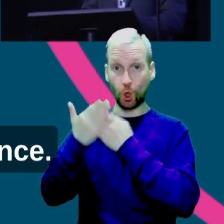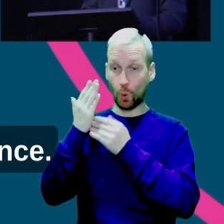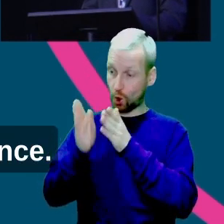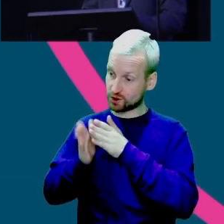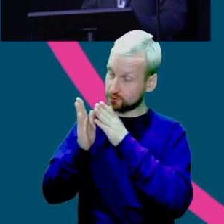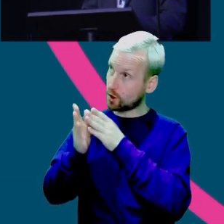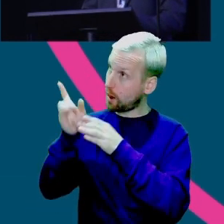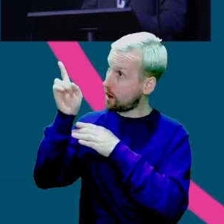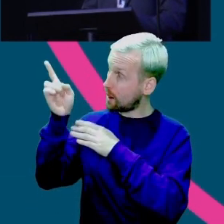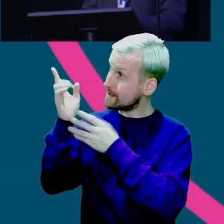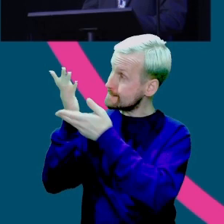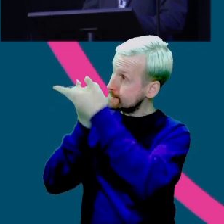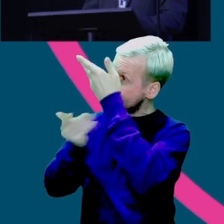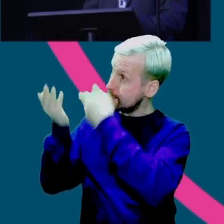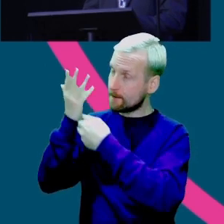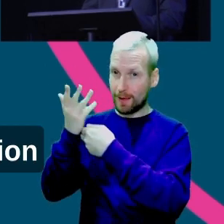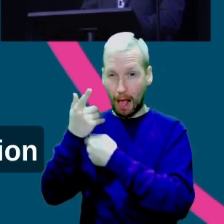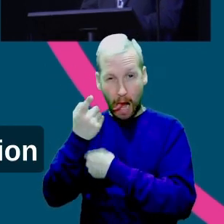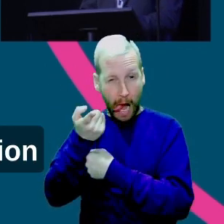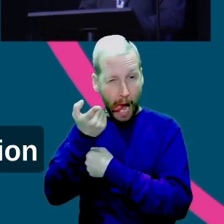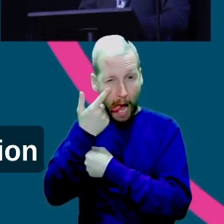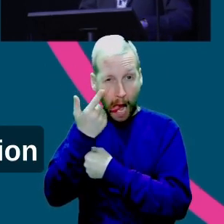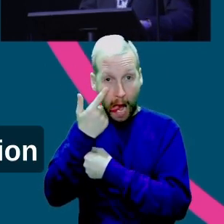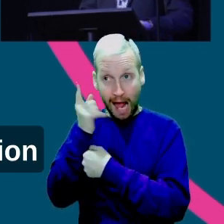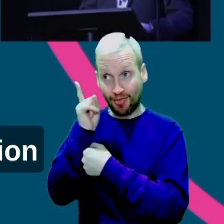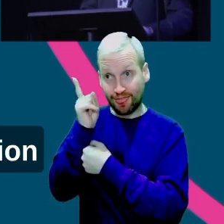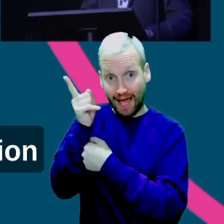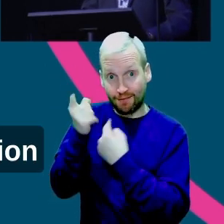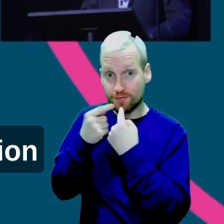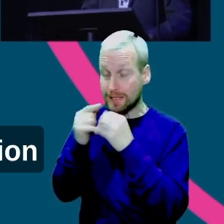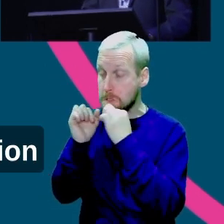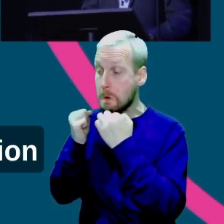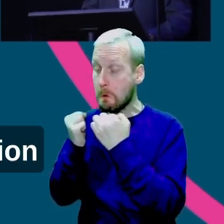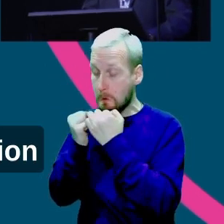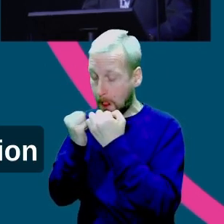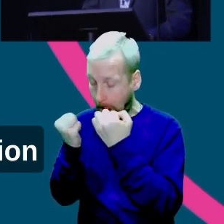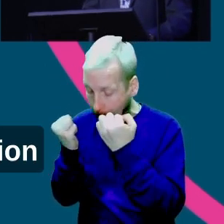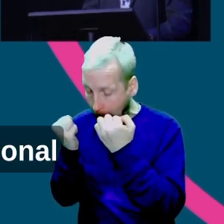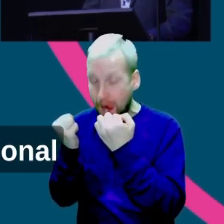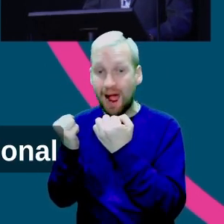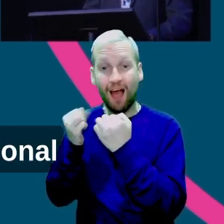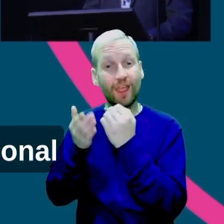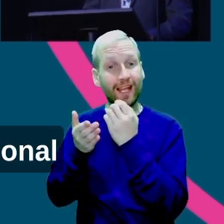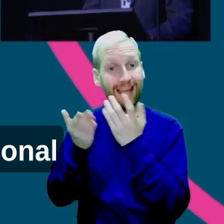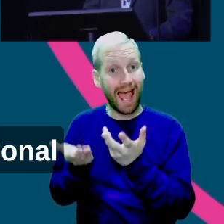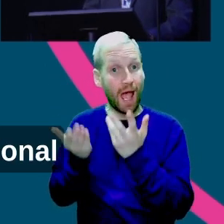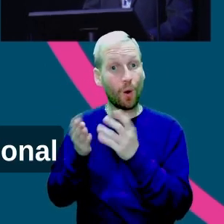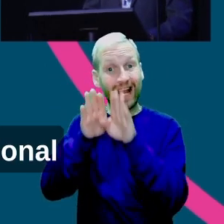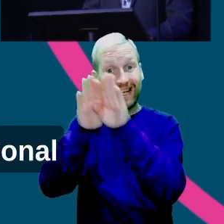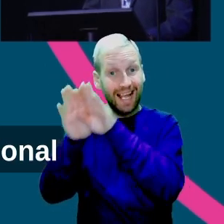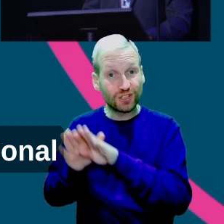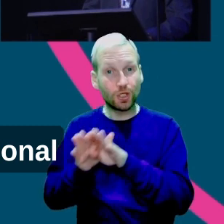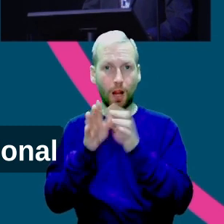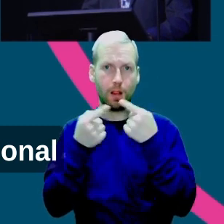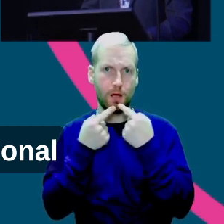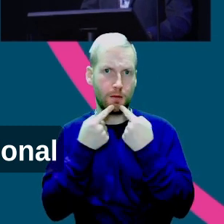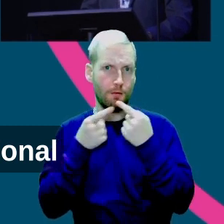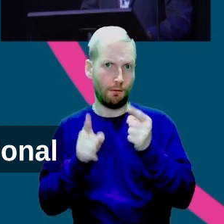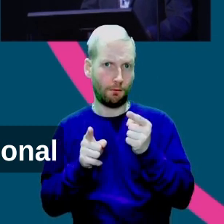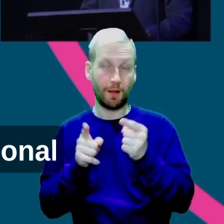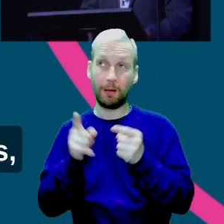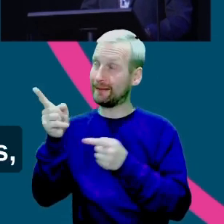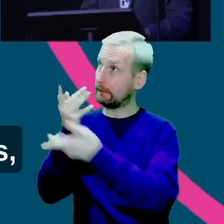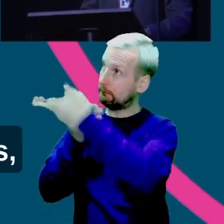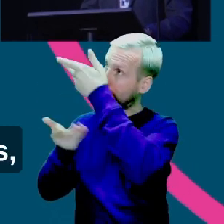expected guidance. We did get a sneak peek of some of that. And actually we know that the national direction now, and it's been announced publicly, that